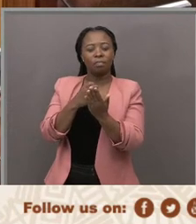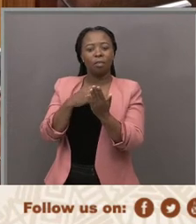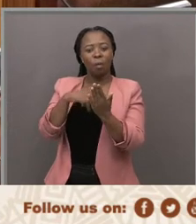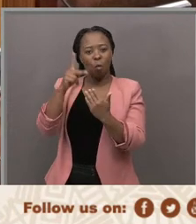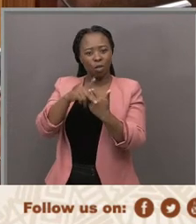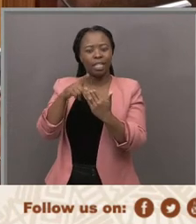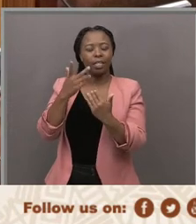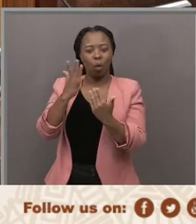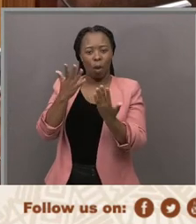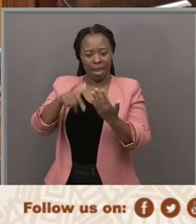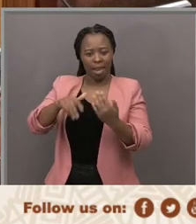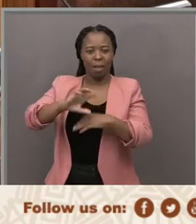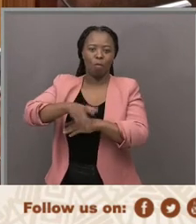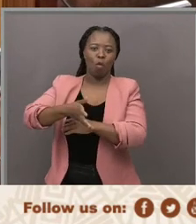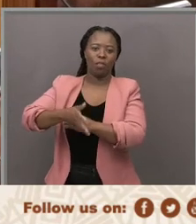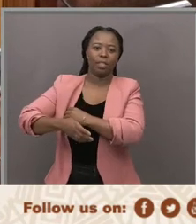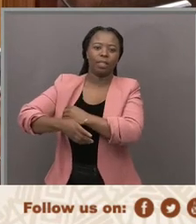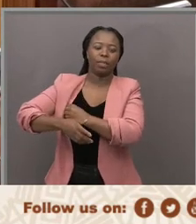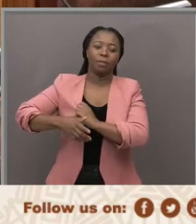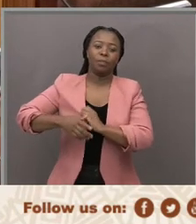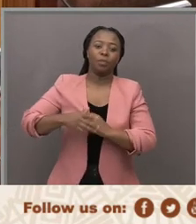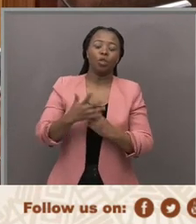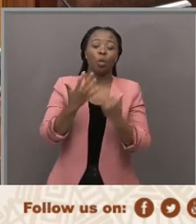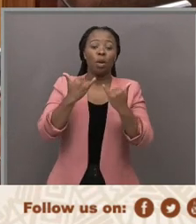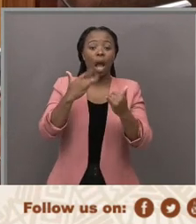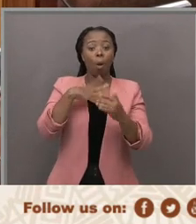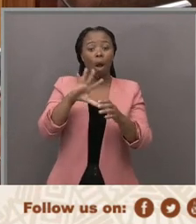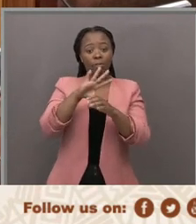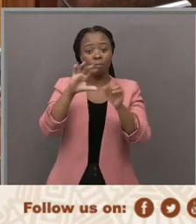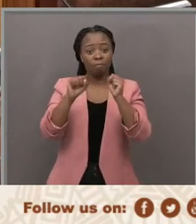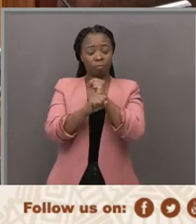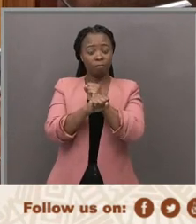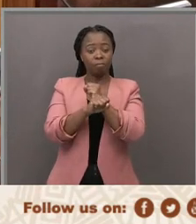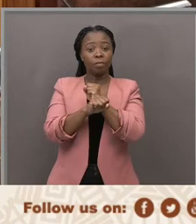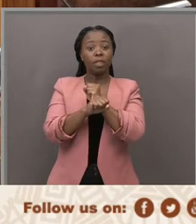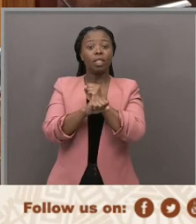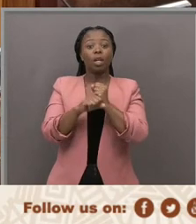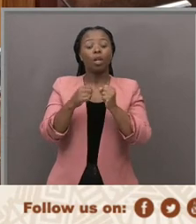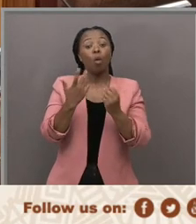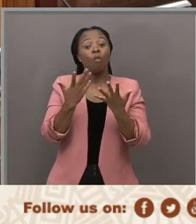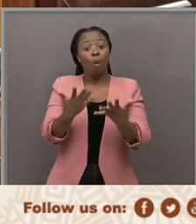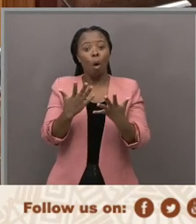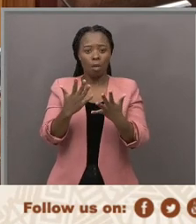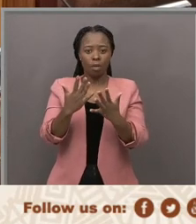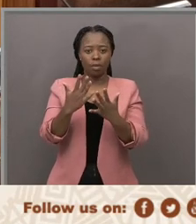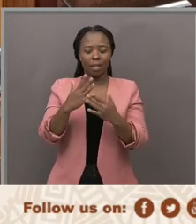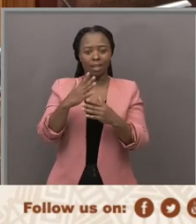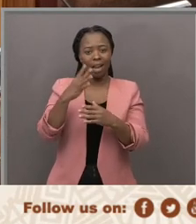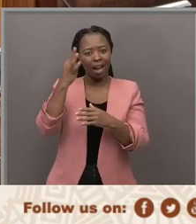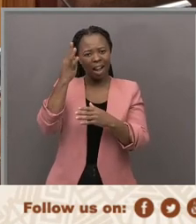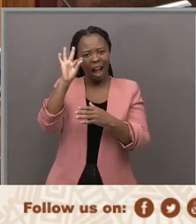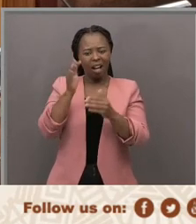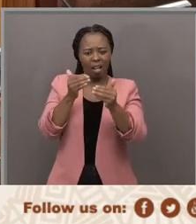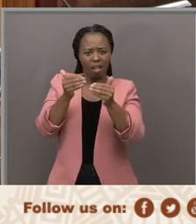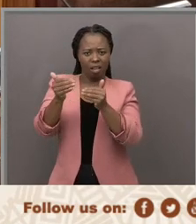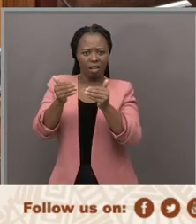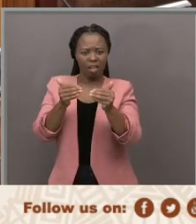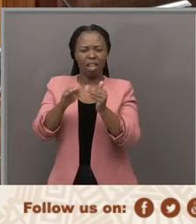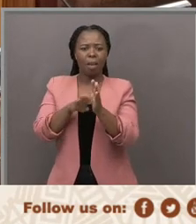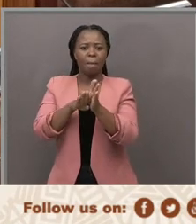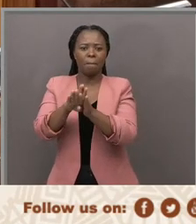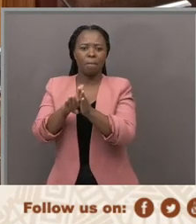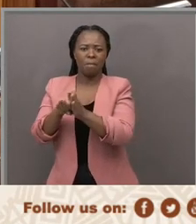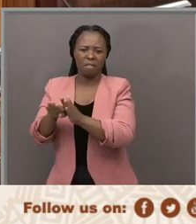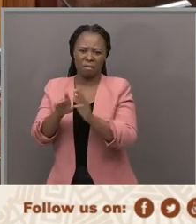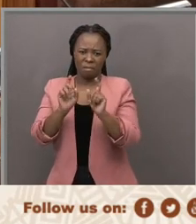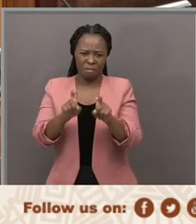honorable members, I want to conclude by focusing on improving governance. Improving governance is extremely important